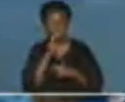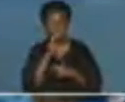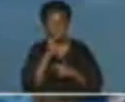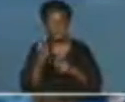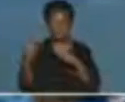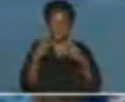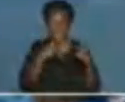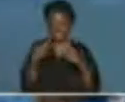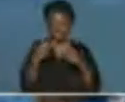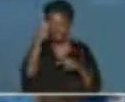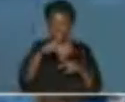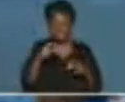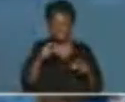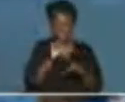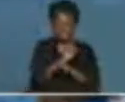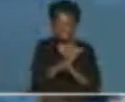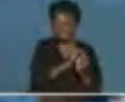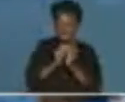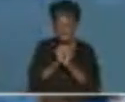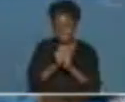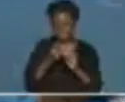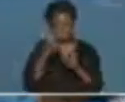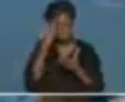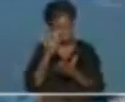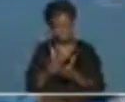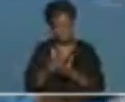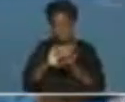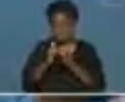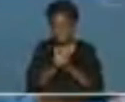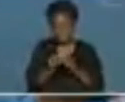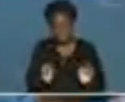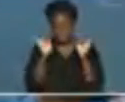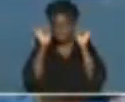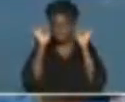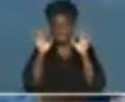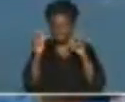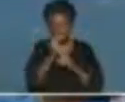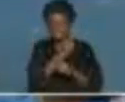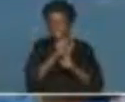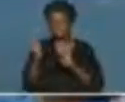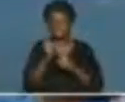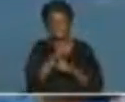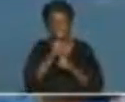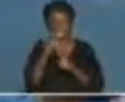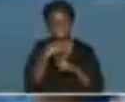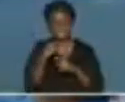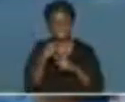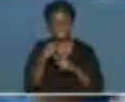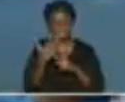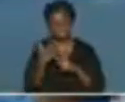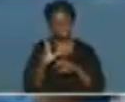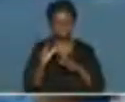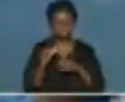our efforts to put an immediate end to these horrendous abuses and the